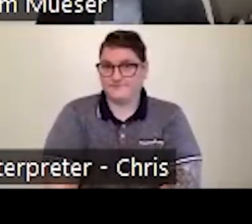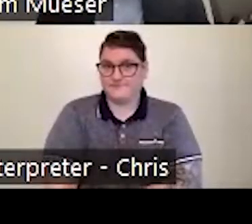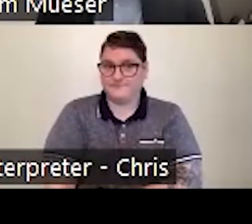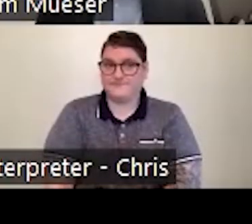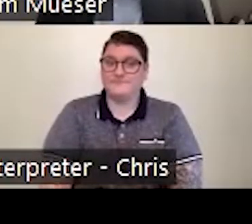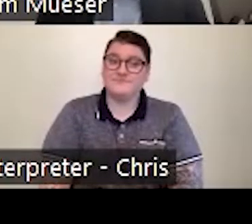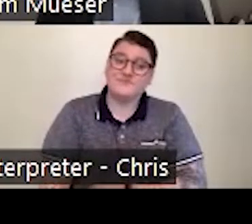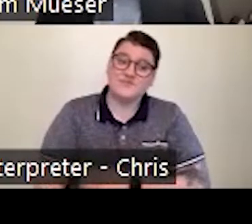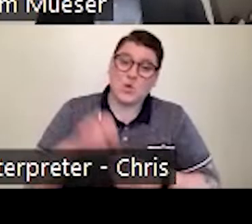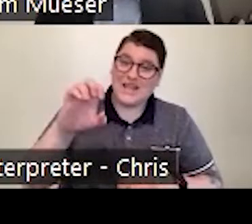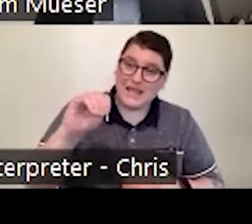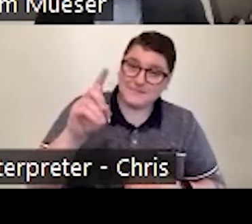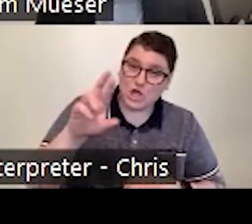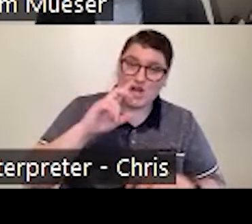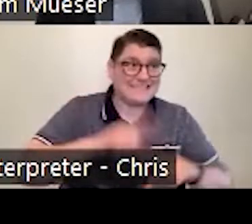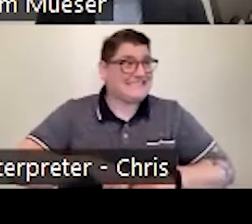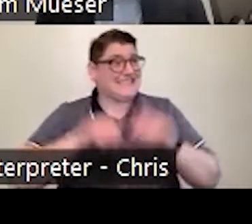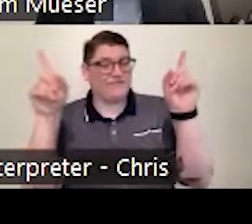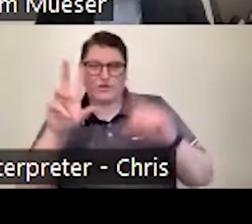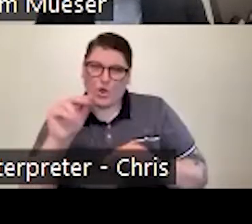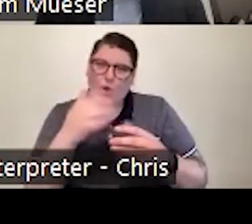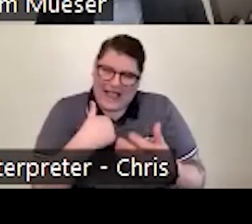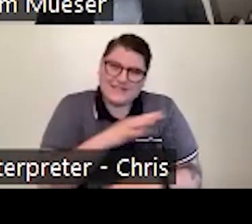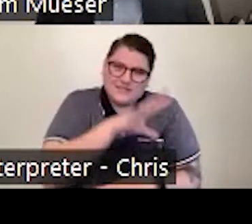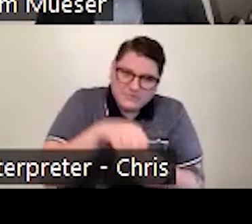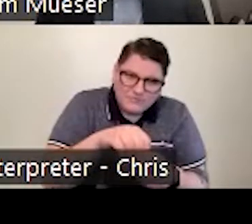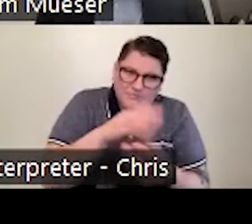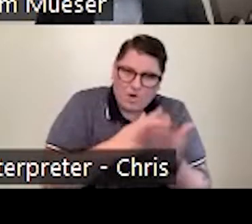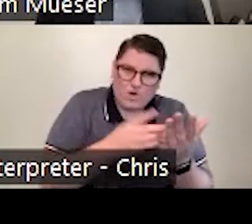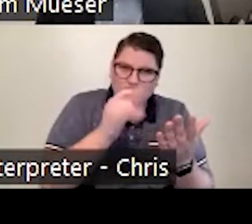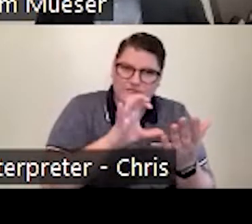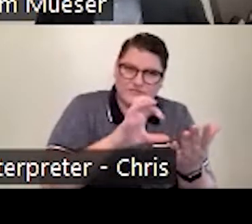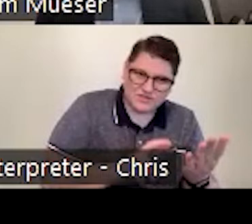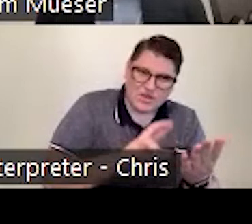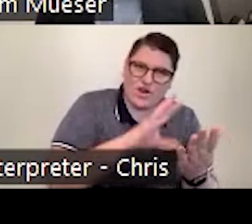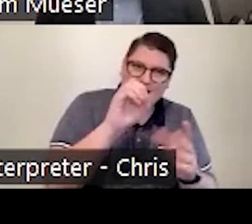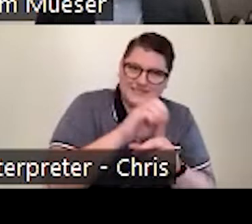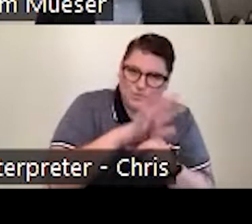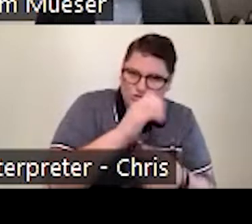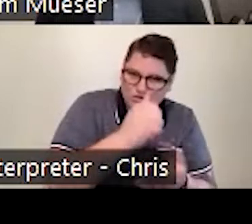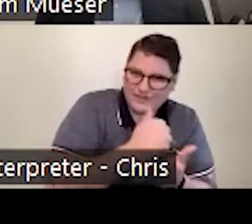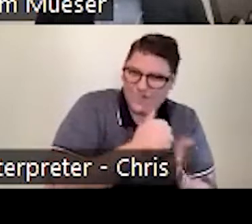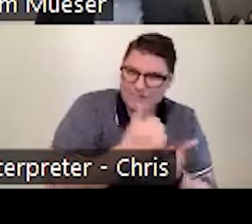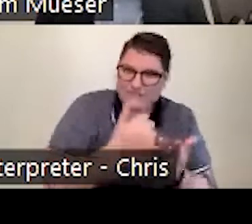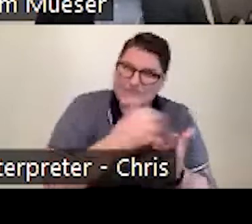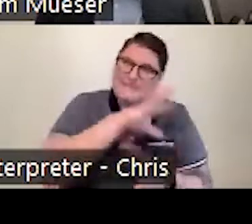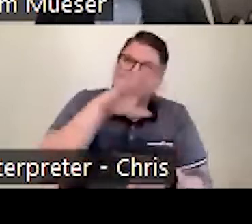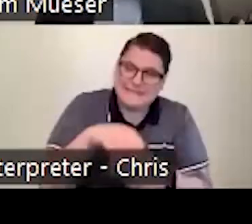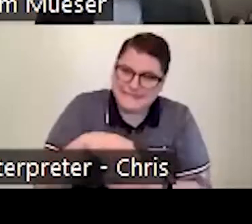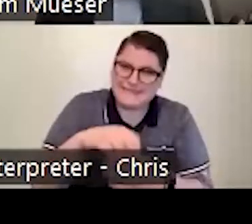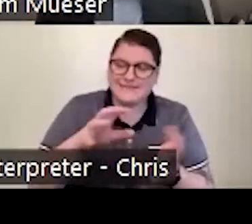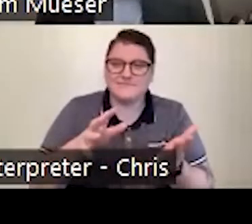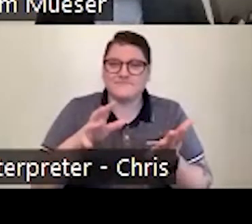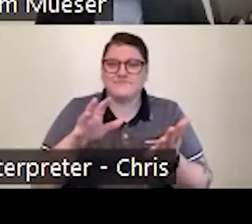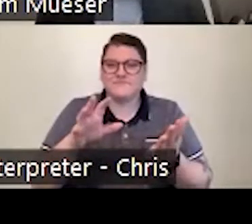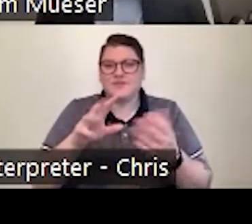different intervention proper, although it certainly is a different way of packaging a treatment for post-traumatic stress disorder. And to its